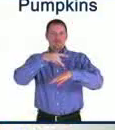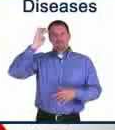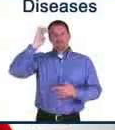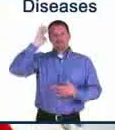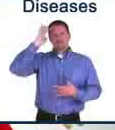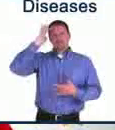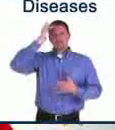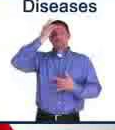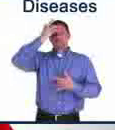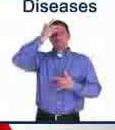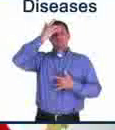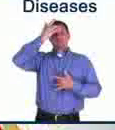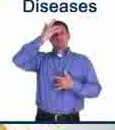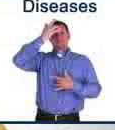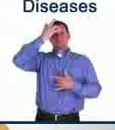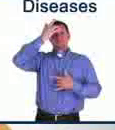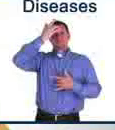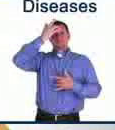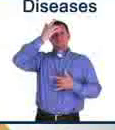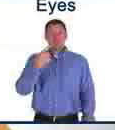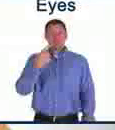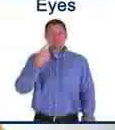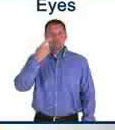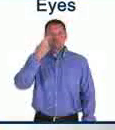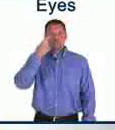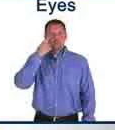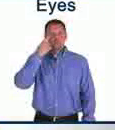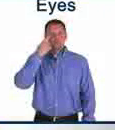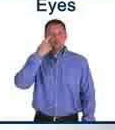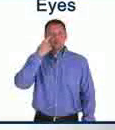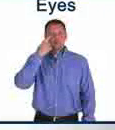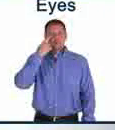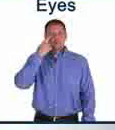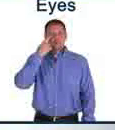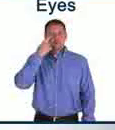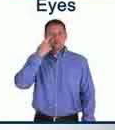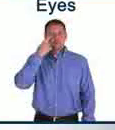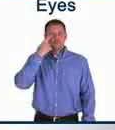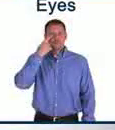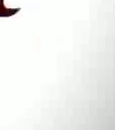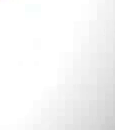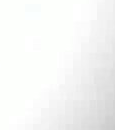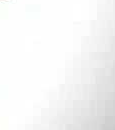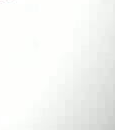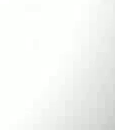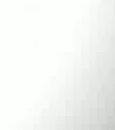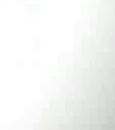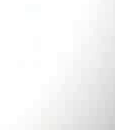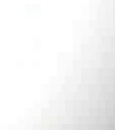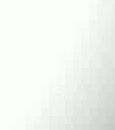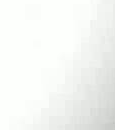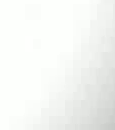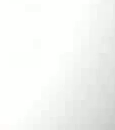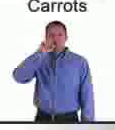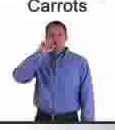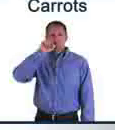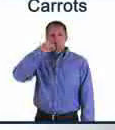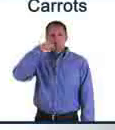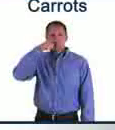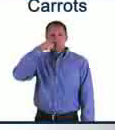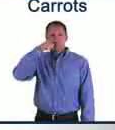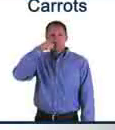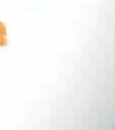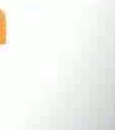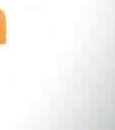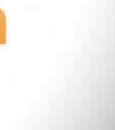help reduce the risk of diseases. They're also great for your eyes. Other veggies that have carotenoids in them are